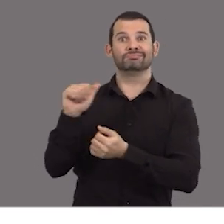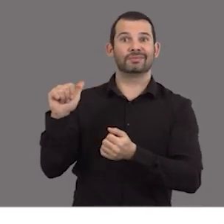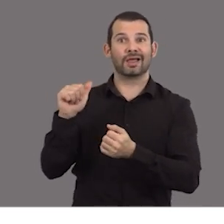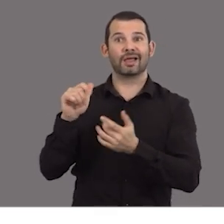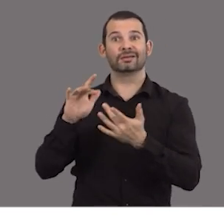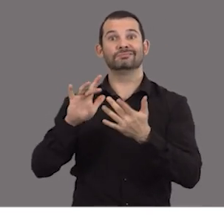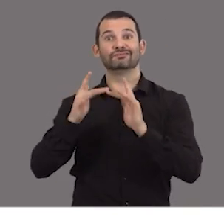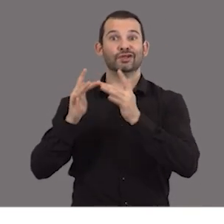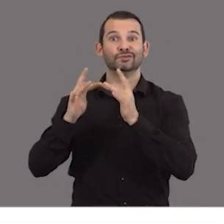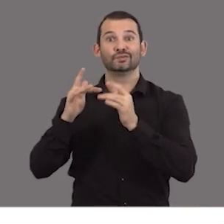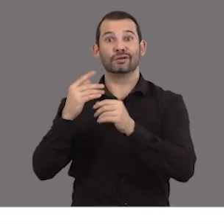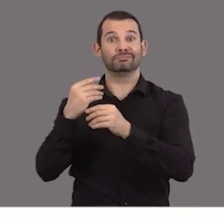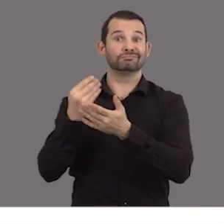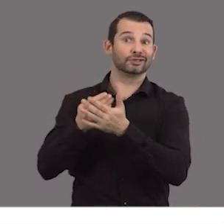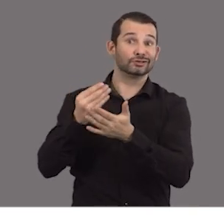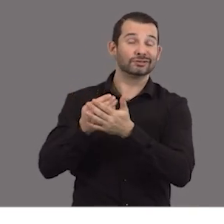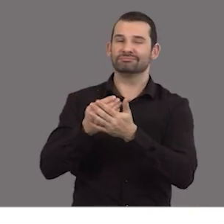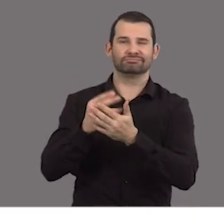virtual currency?